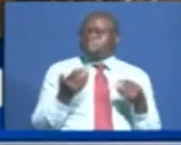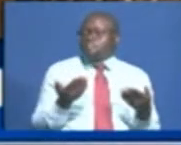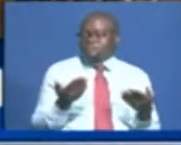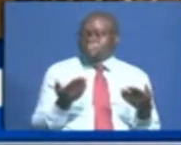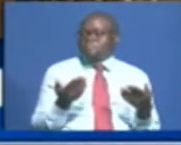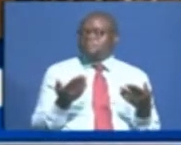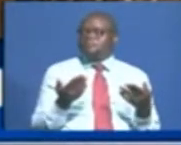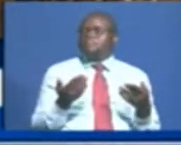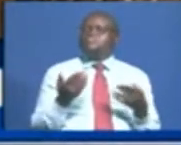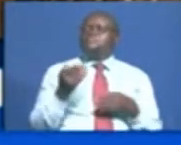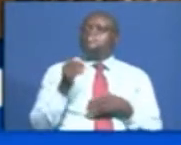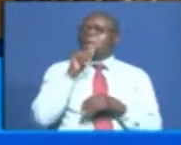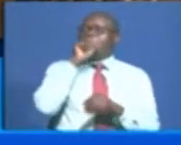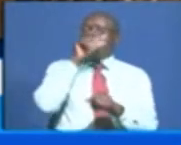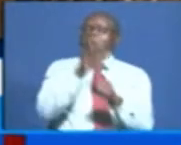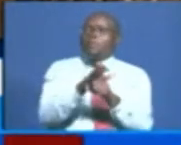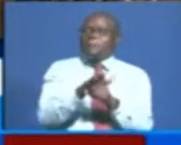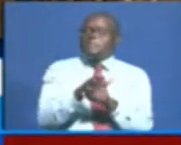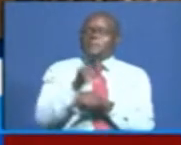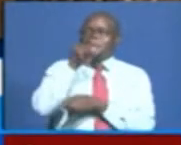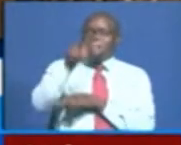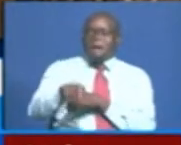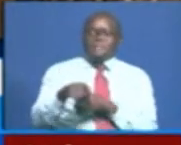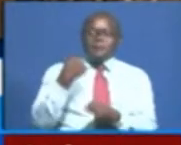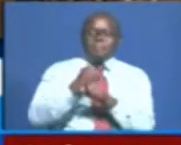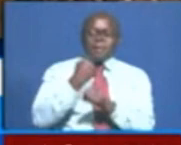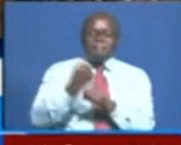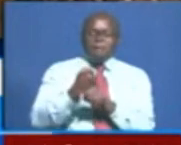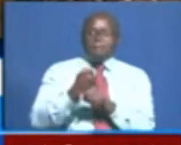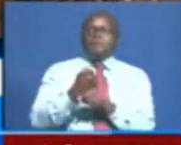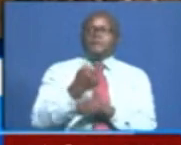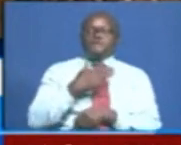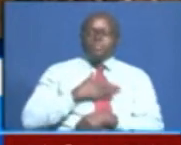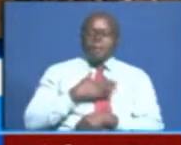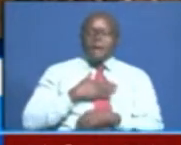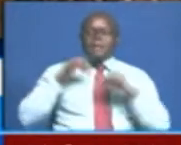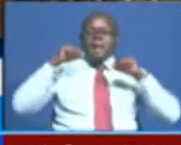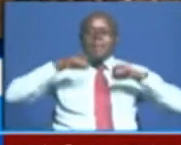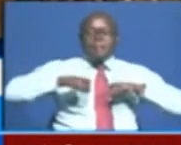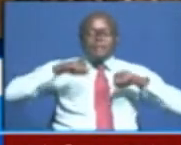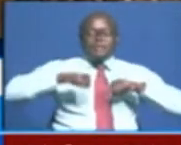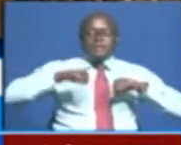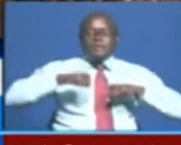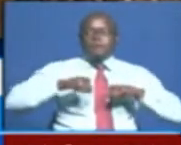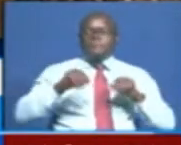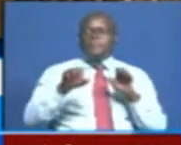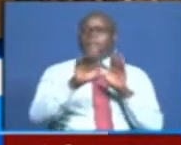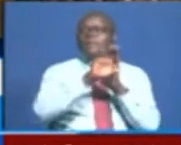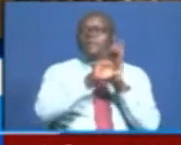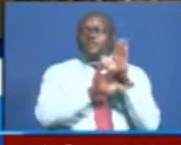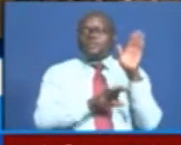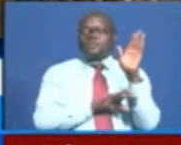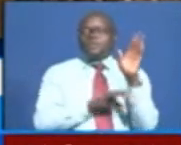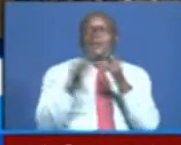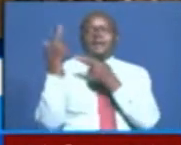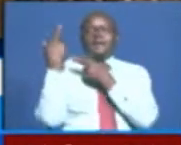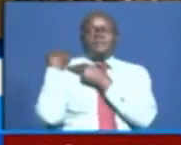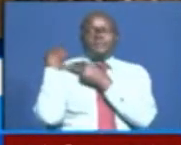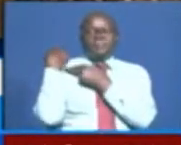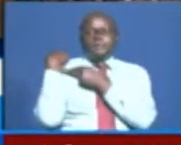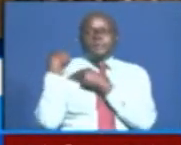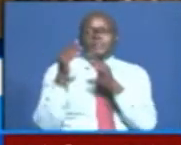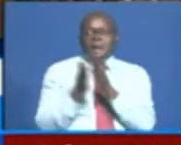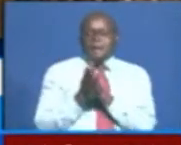and pledge that I shall perform to my utmost ability the constitutional responsibilities and